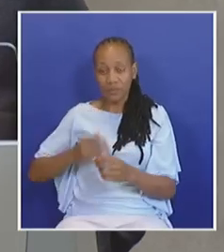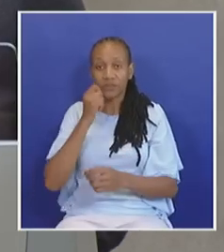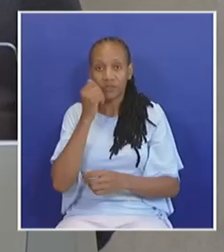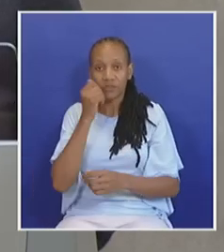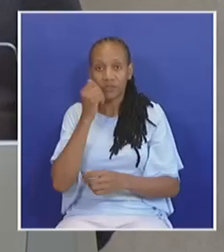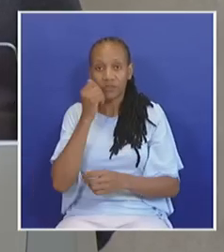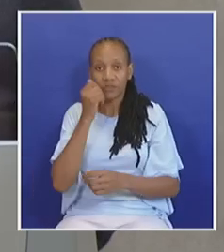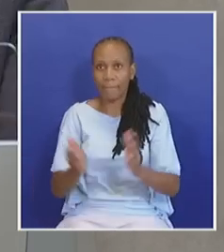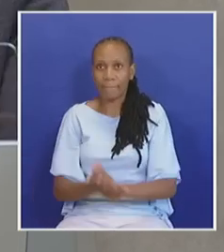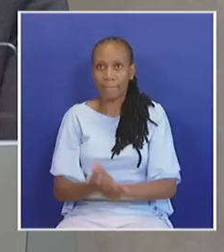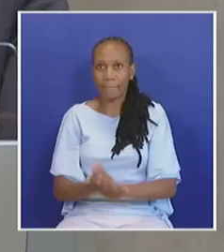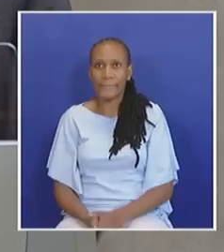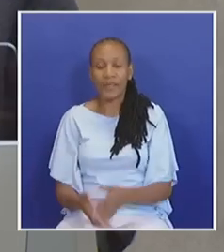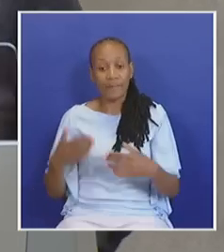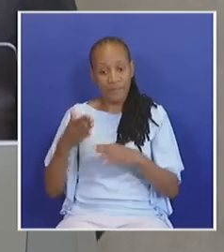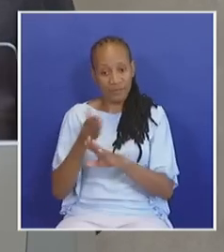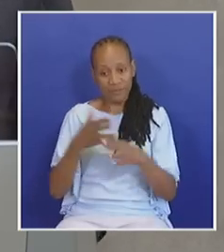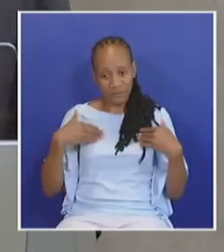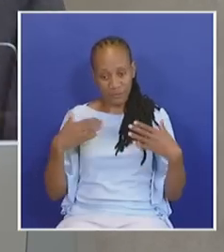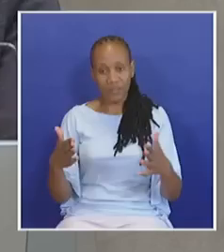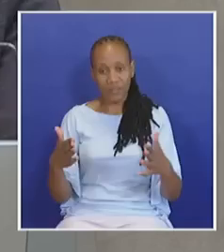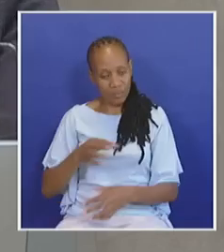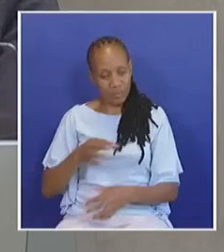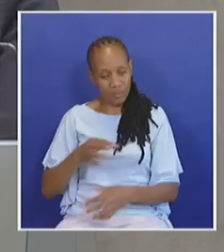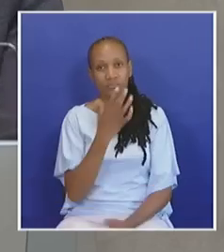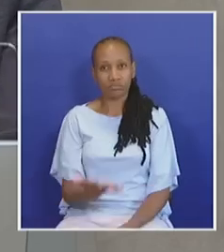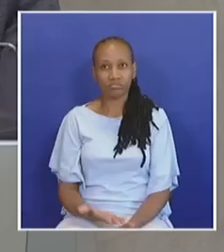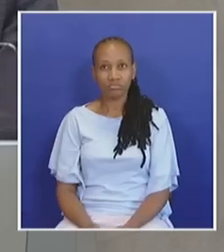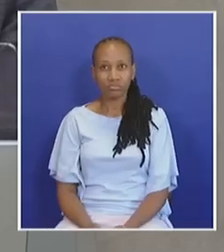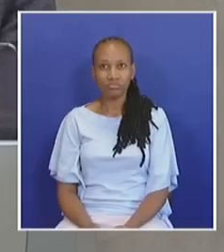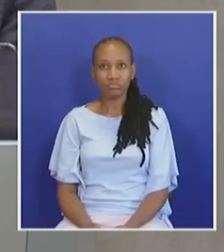Ha ke tsa motswetswe ke simolola ke re